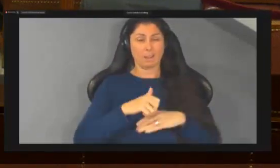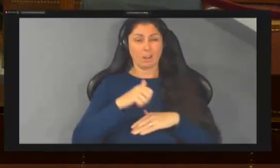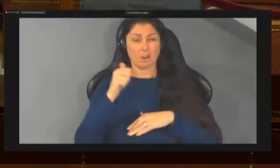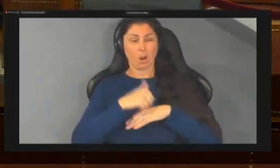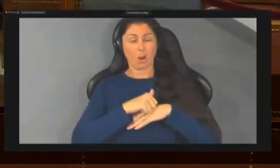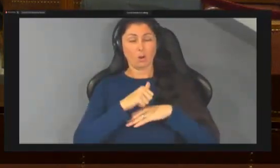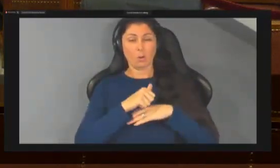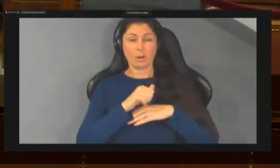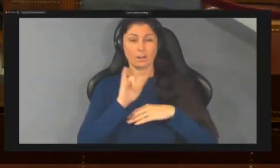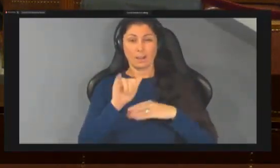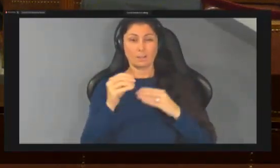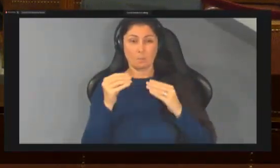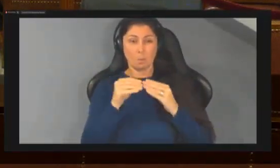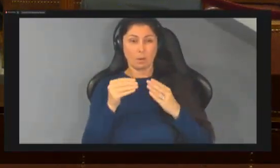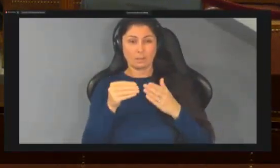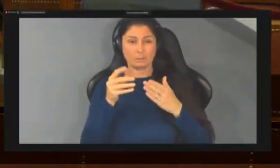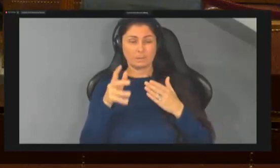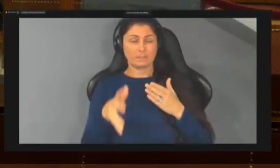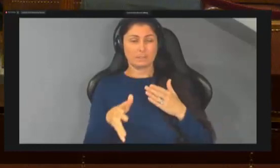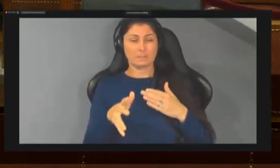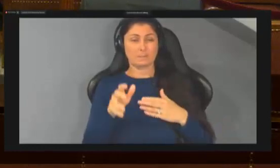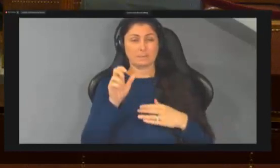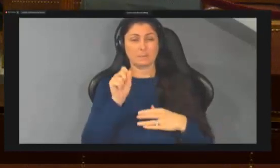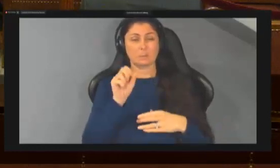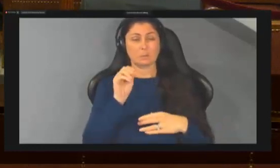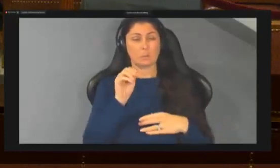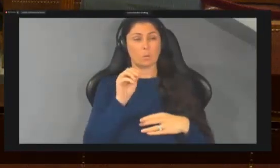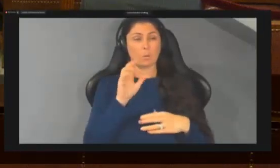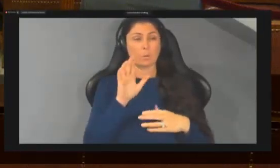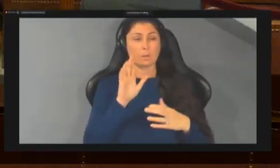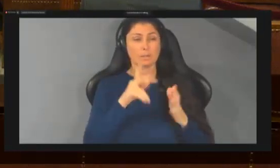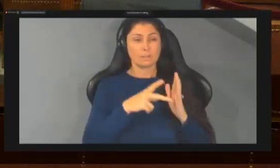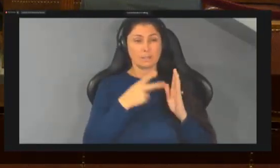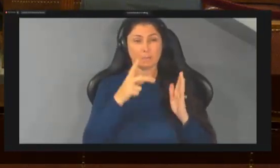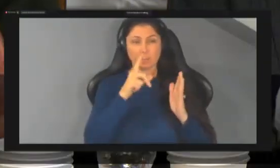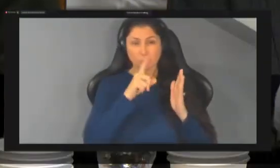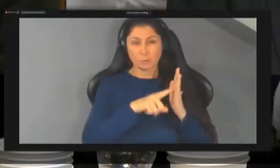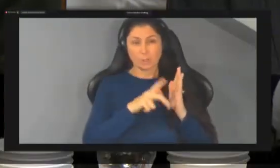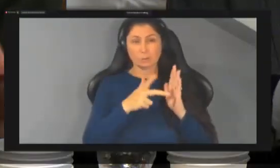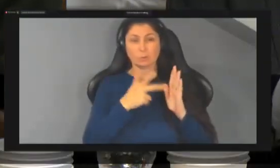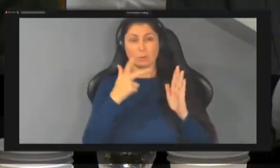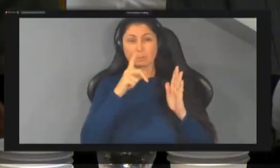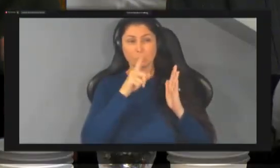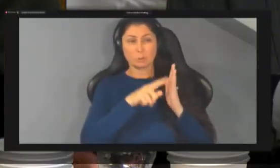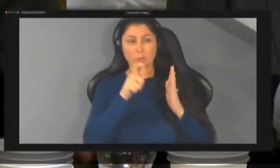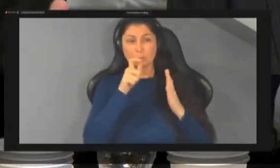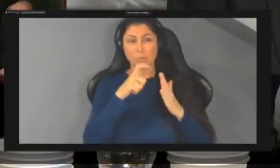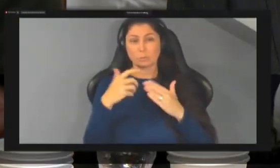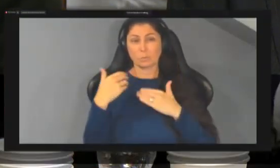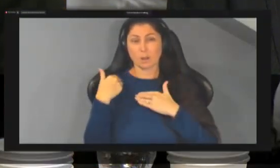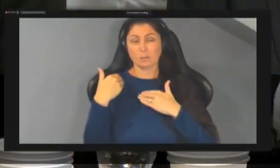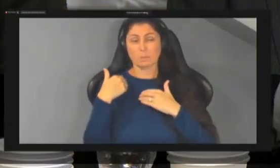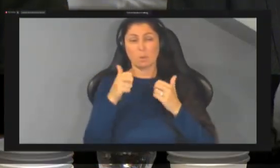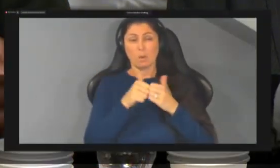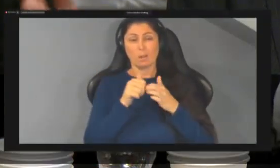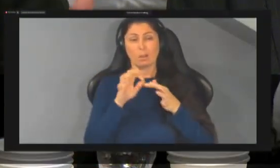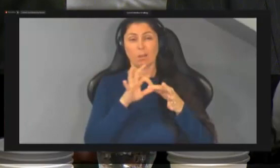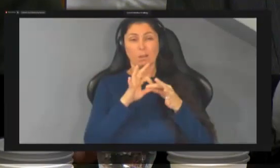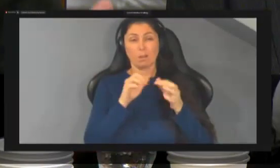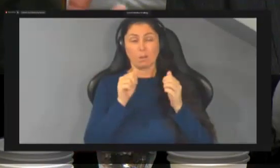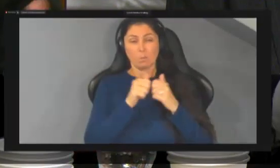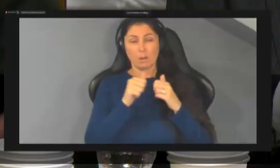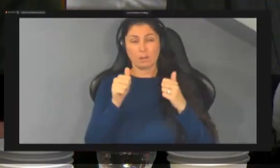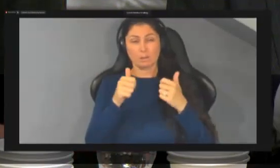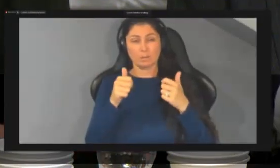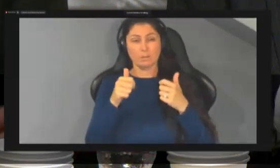as expensive, at least. So I would say let's double check, triple check, whoever is responsible with coordinating with the utilities. And